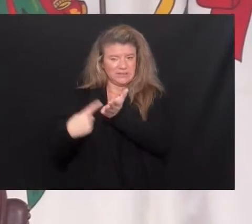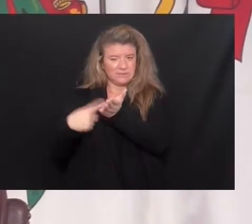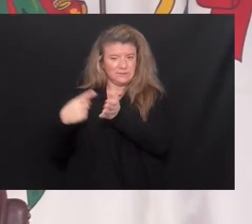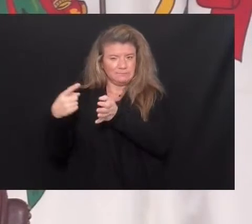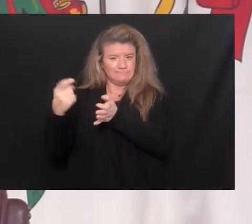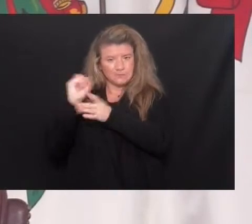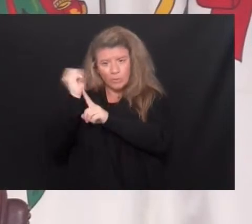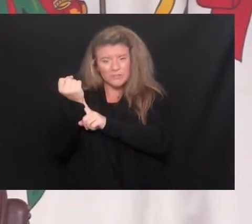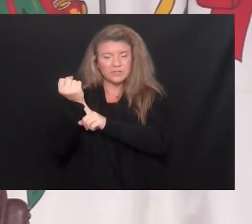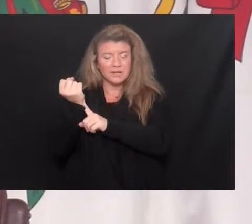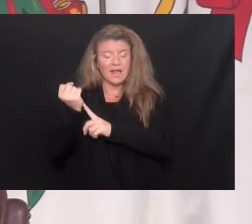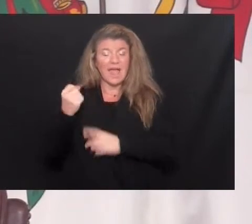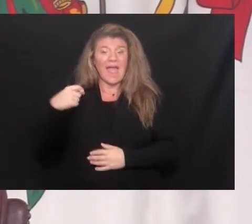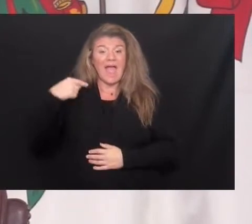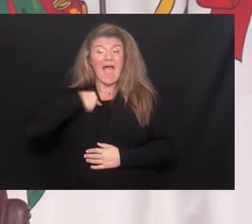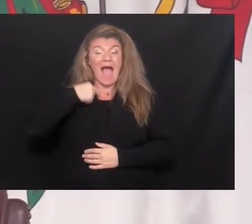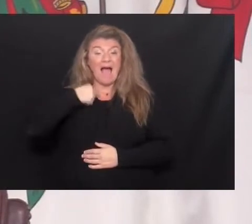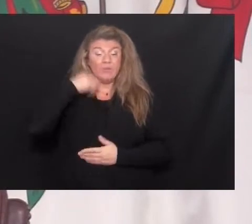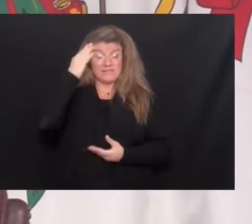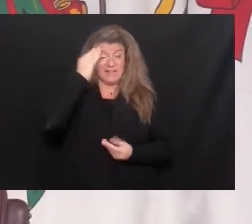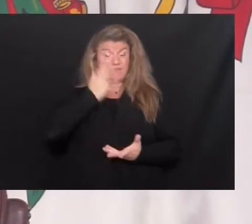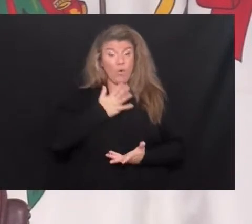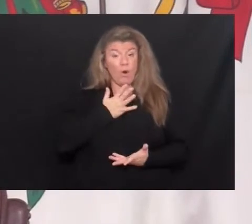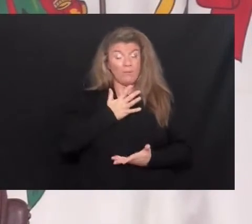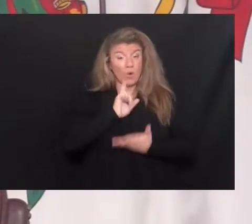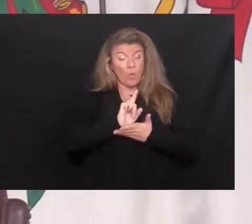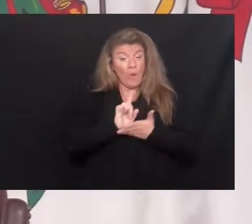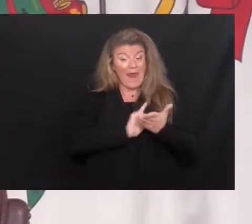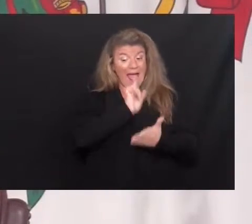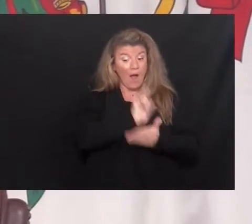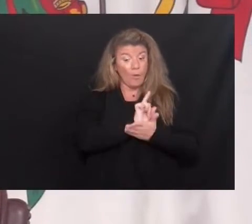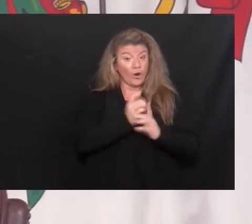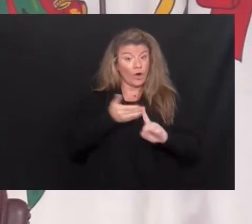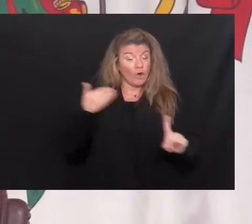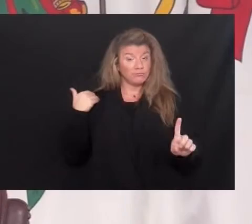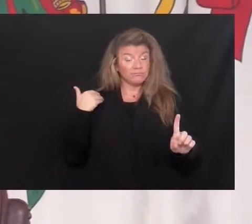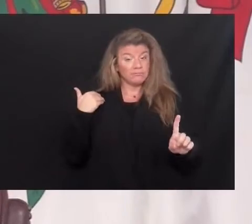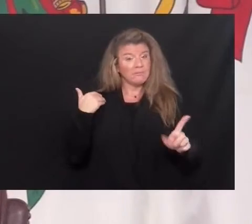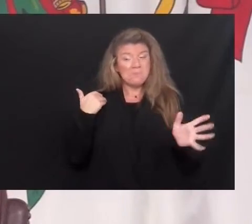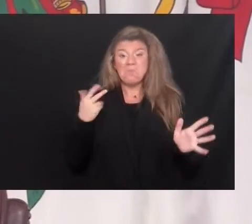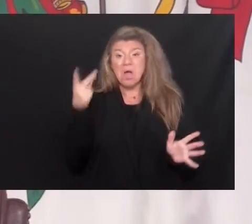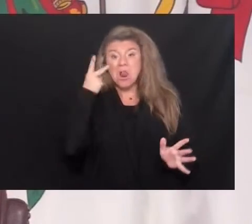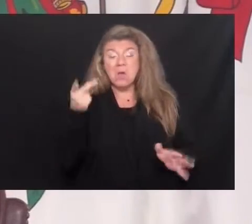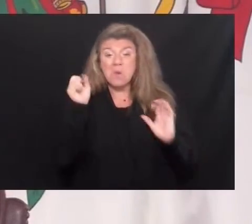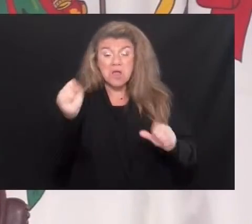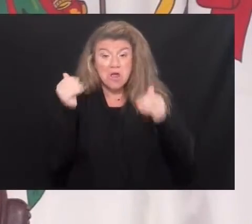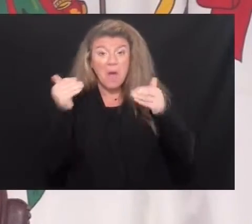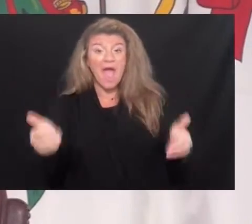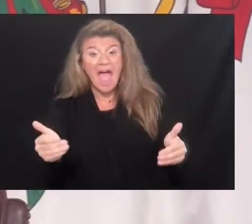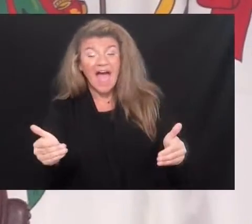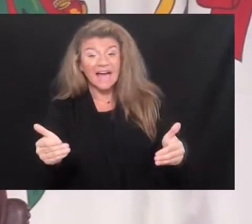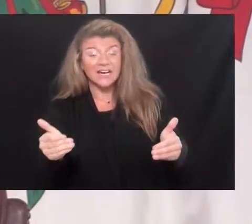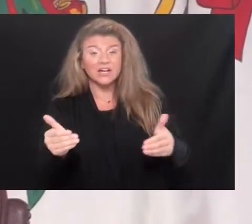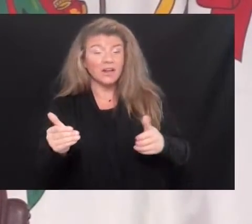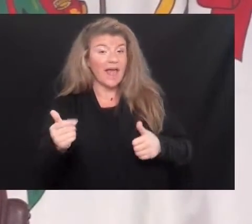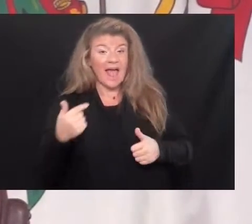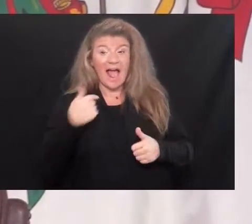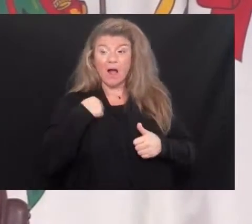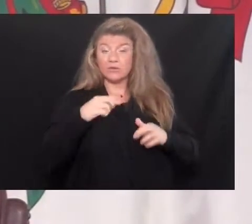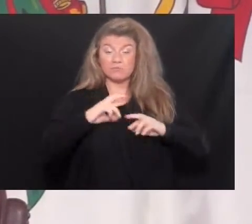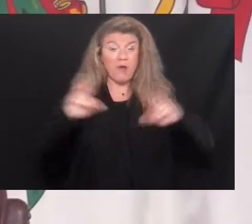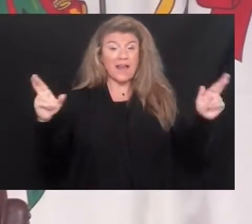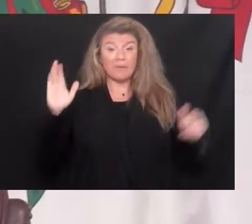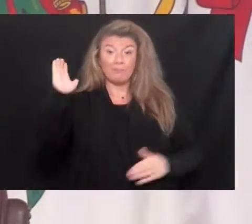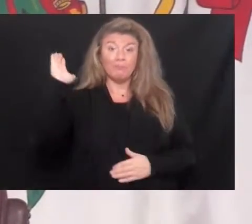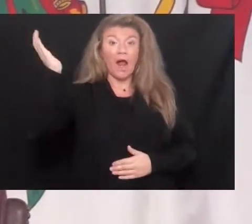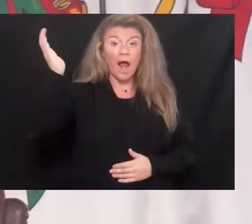I was informed an hour ago that it looked like we could go, and we were going into briefing, and